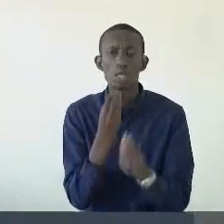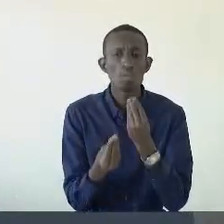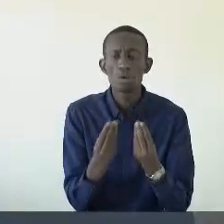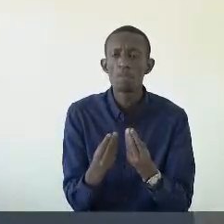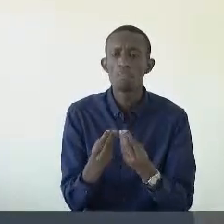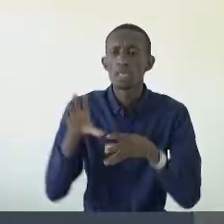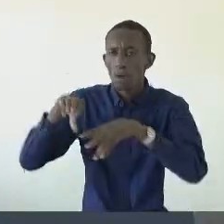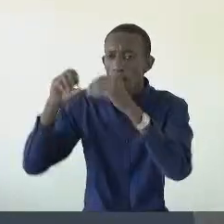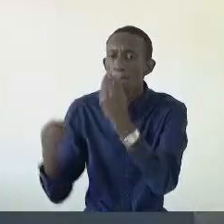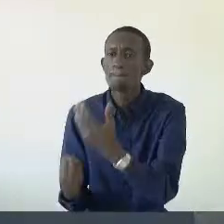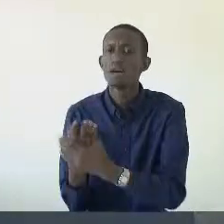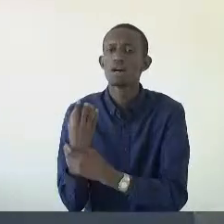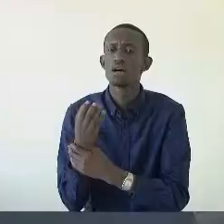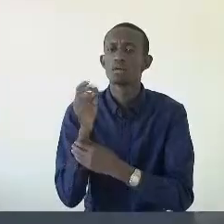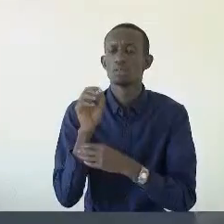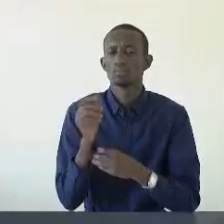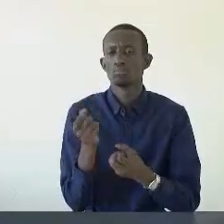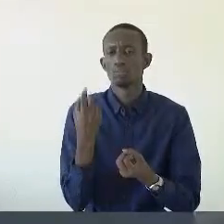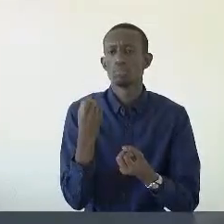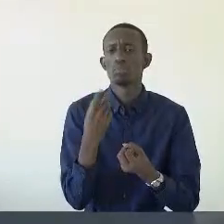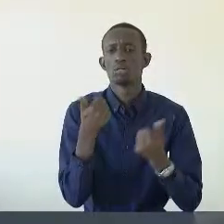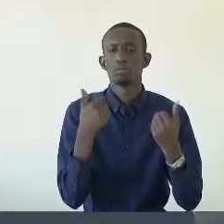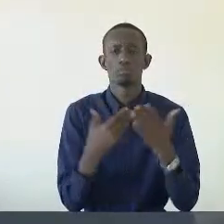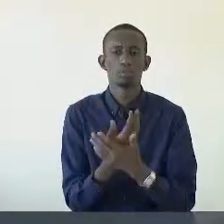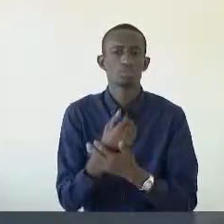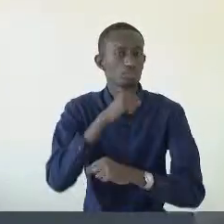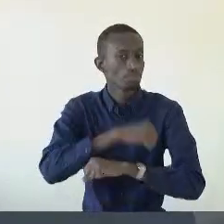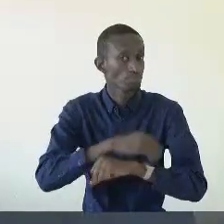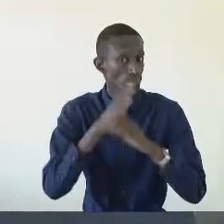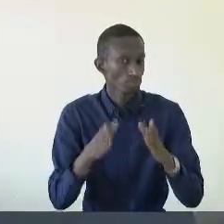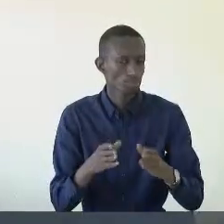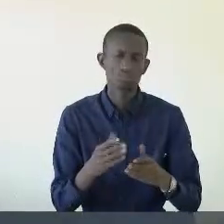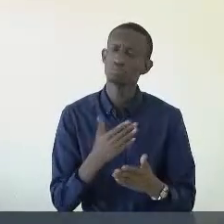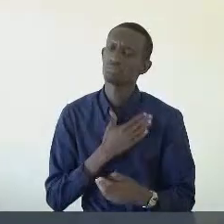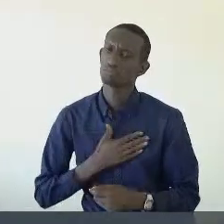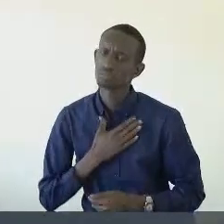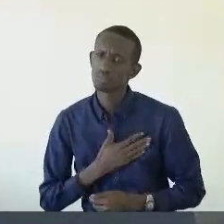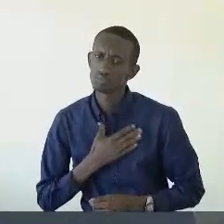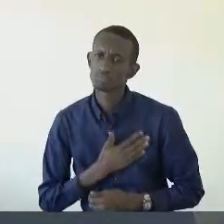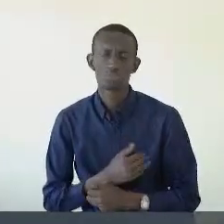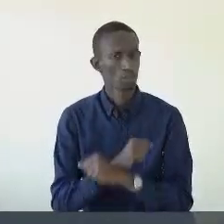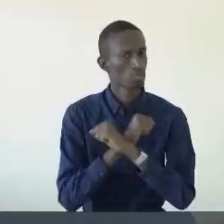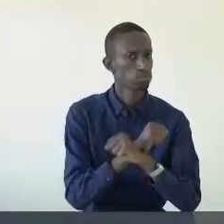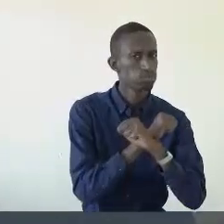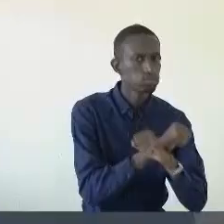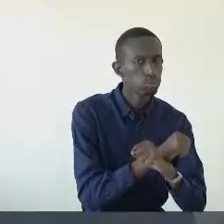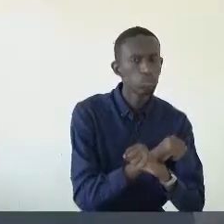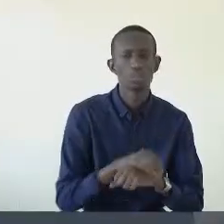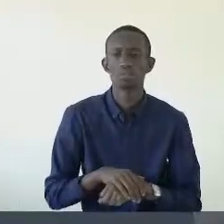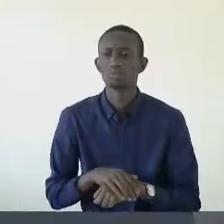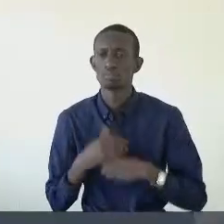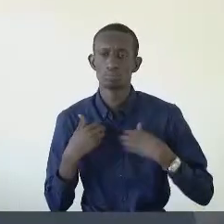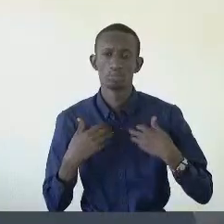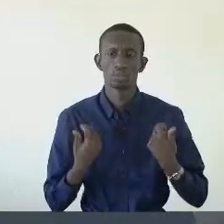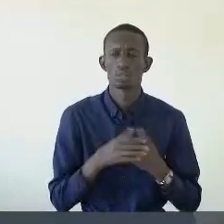get new crops. Students, let us protect our insects like bees and